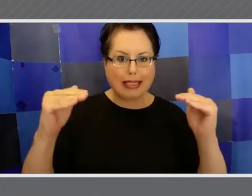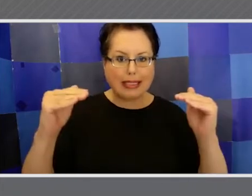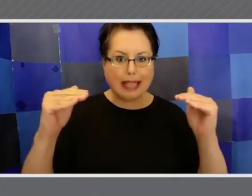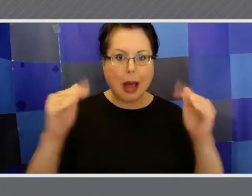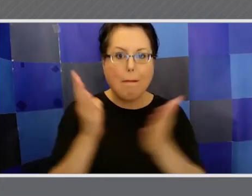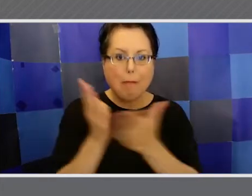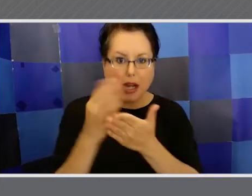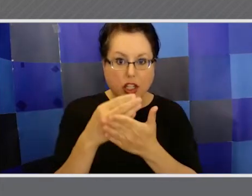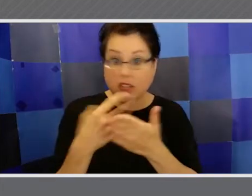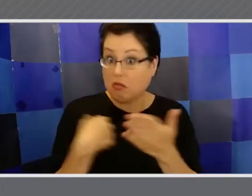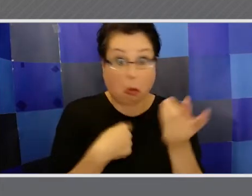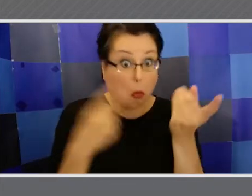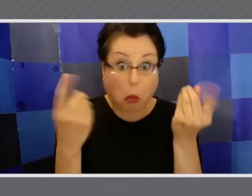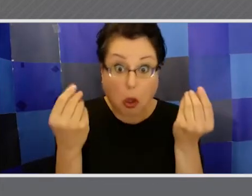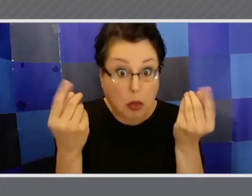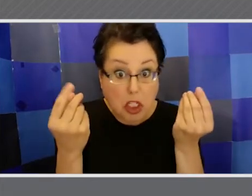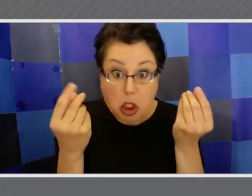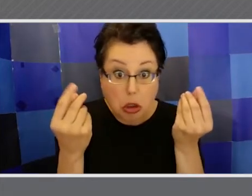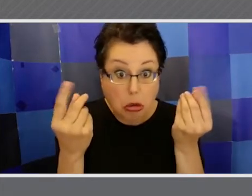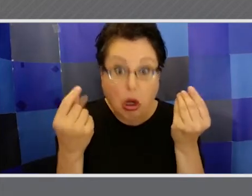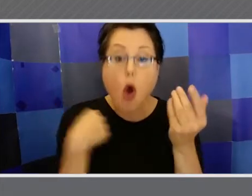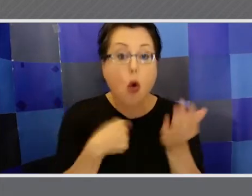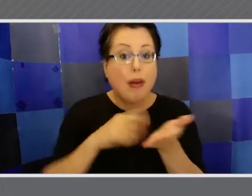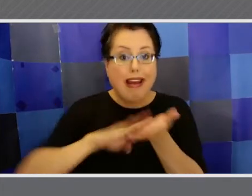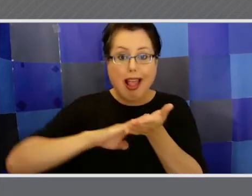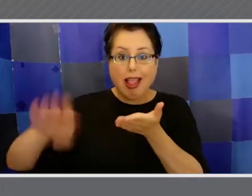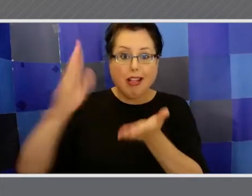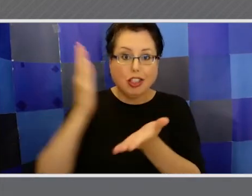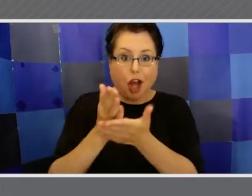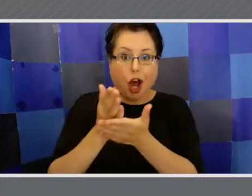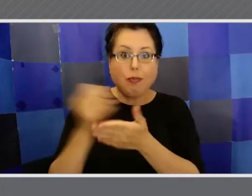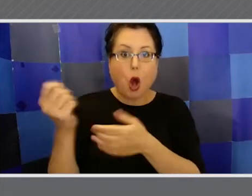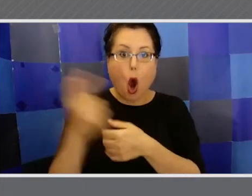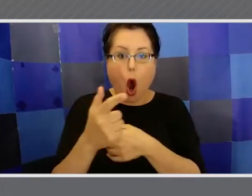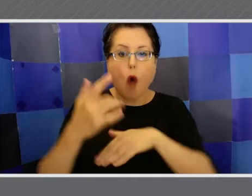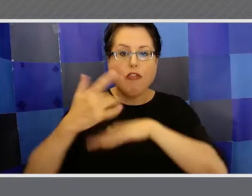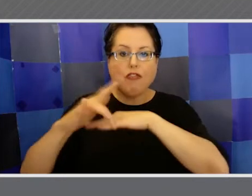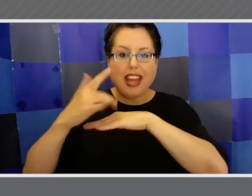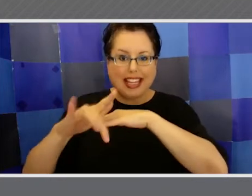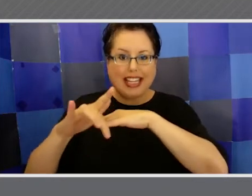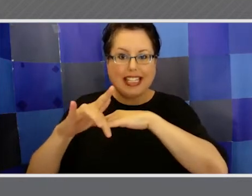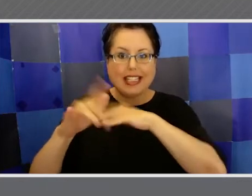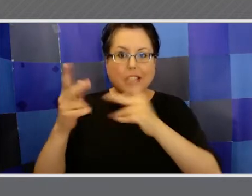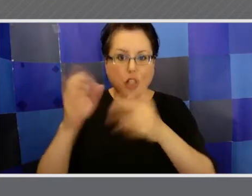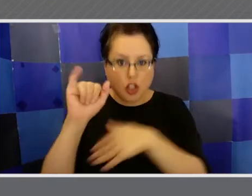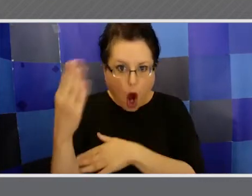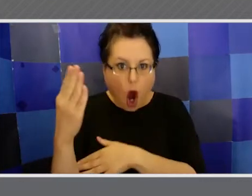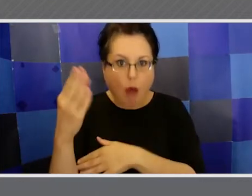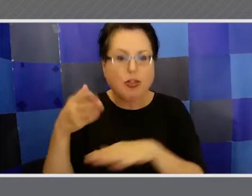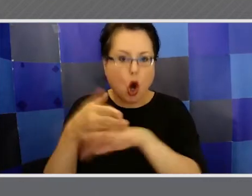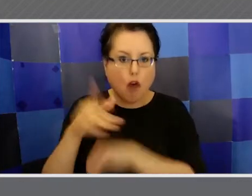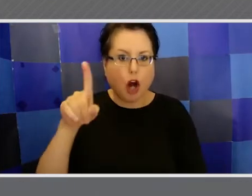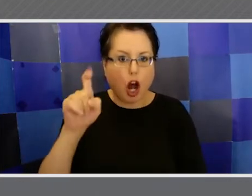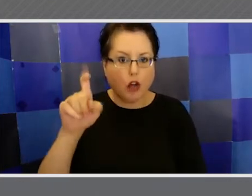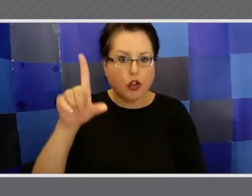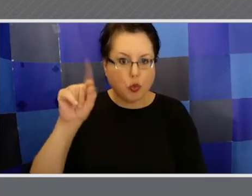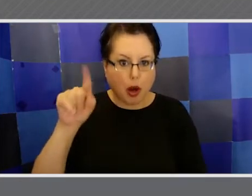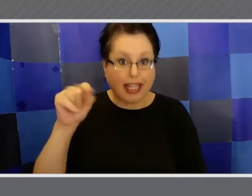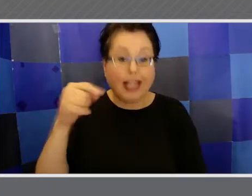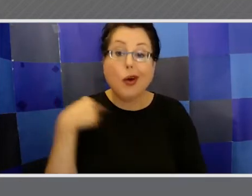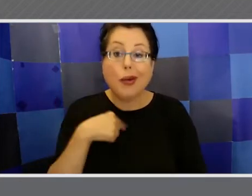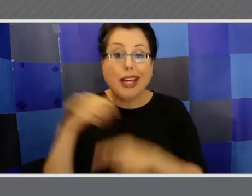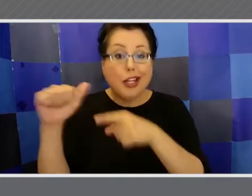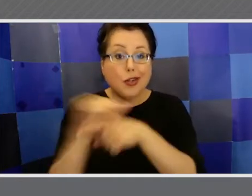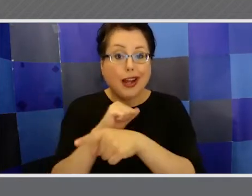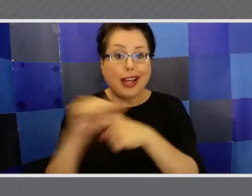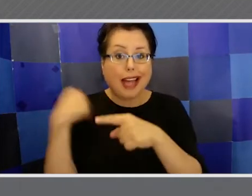do? We eliminated almost all vacant positions, over 120. We trimmed or cut non-personnel budget